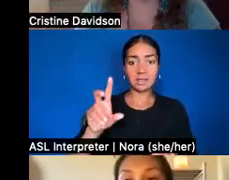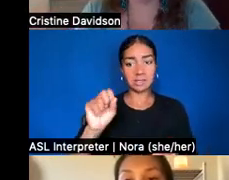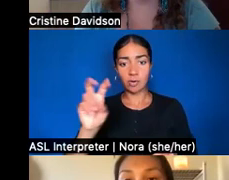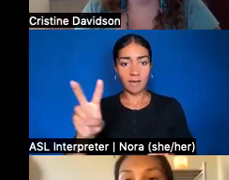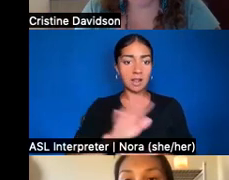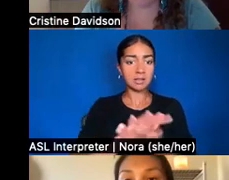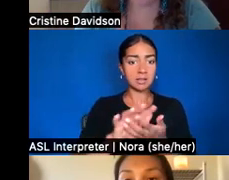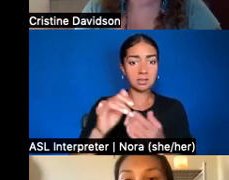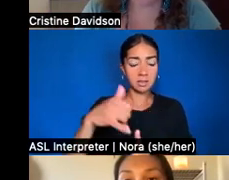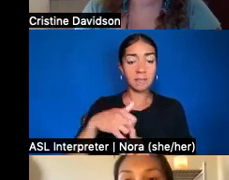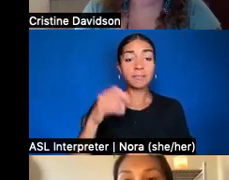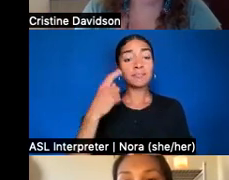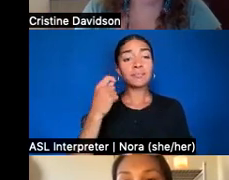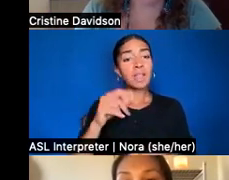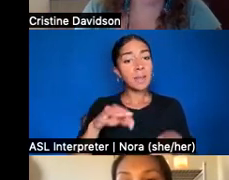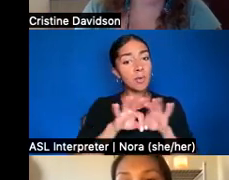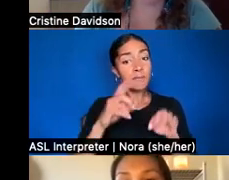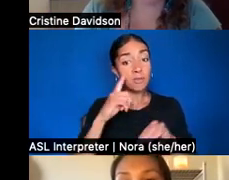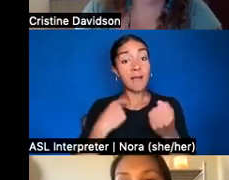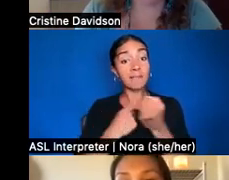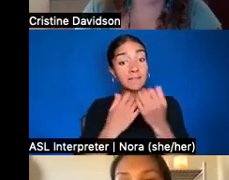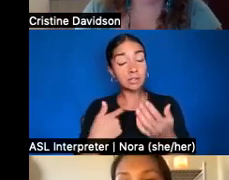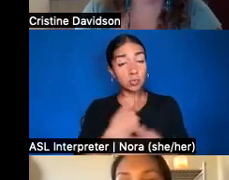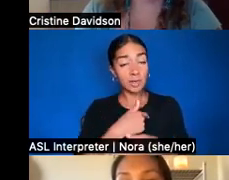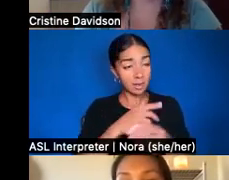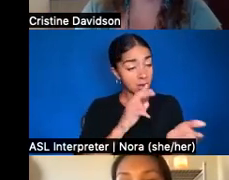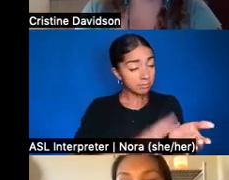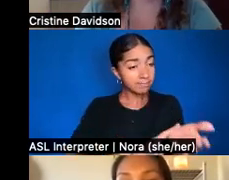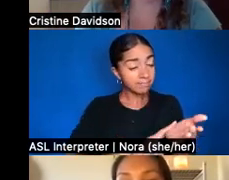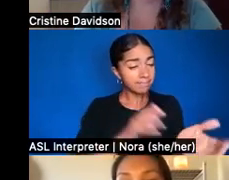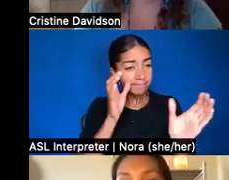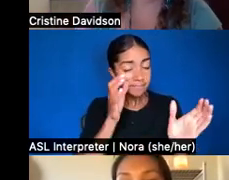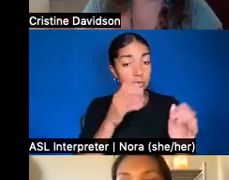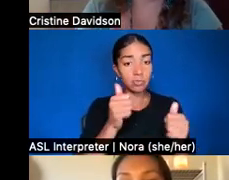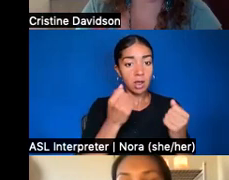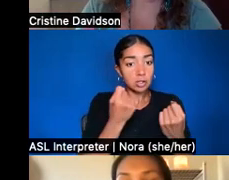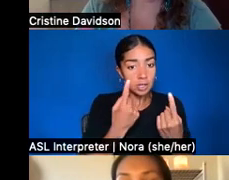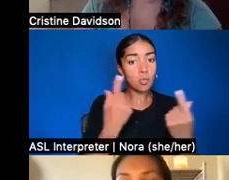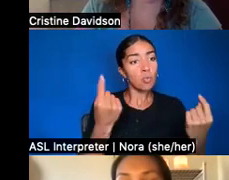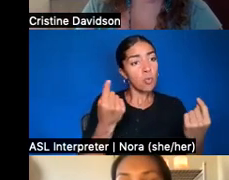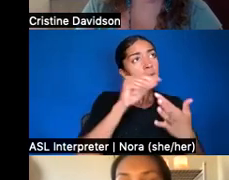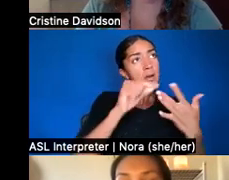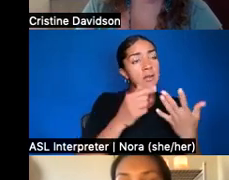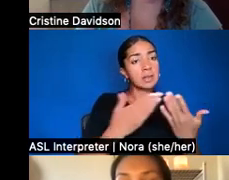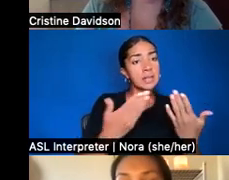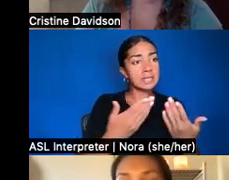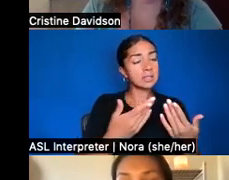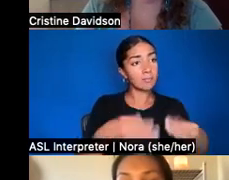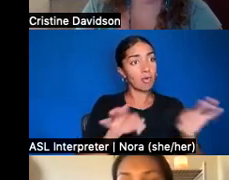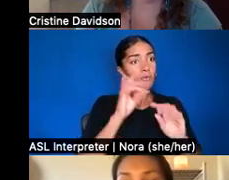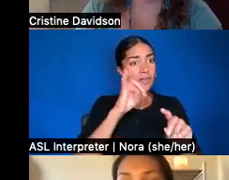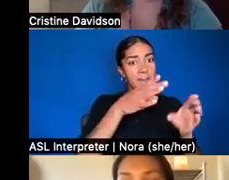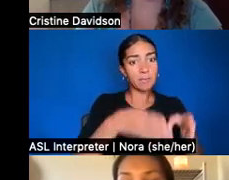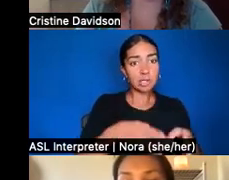are the things that they're going to make them a whole, healthy human being, right? Analyzing. So once you kind